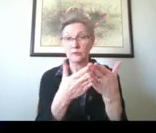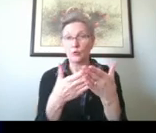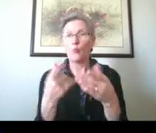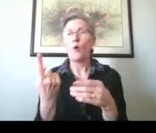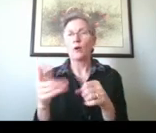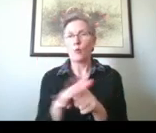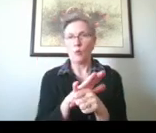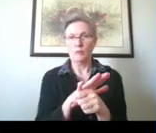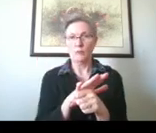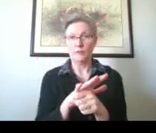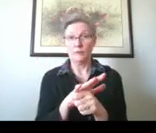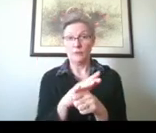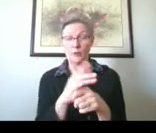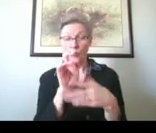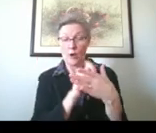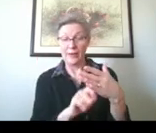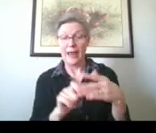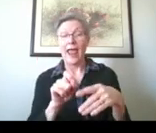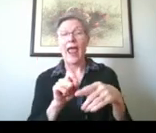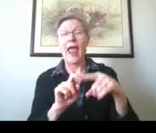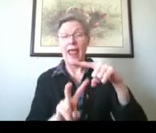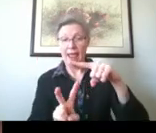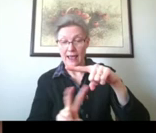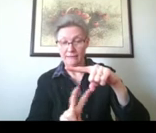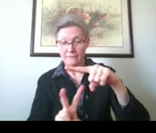way I write halves is 1/2.